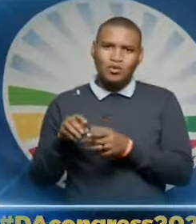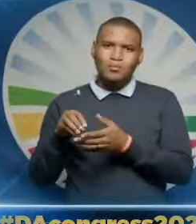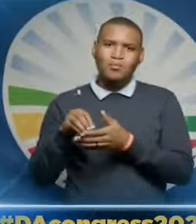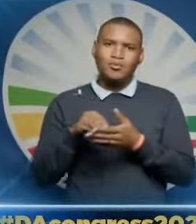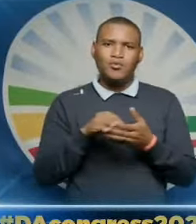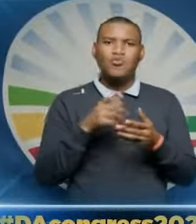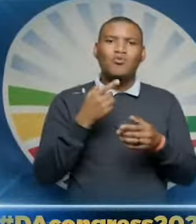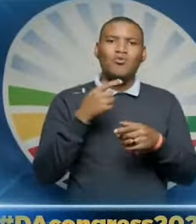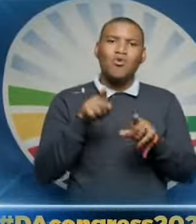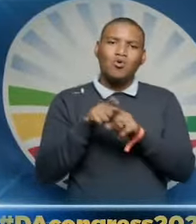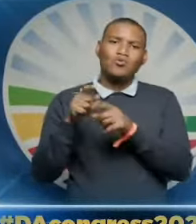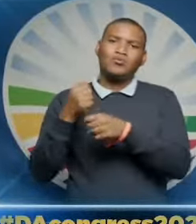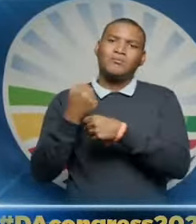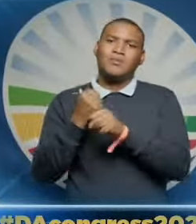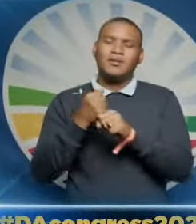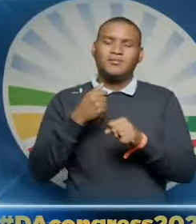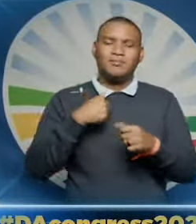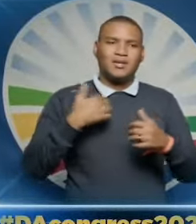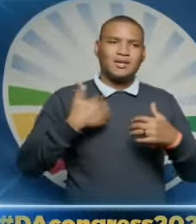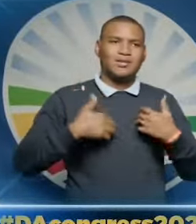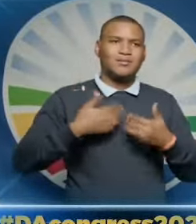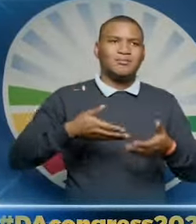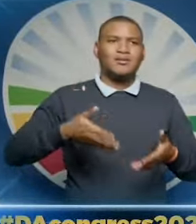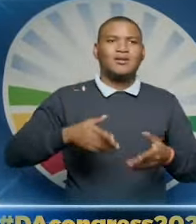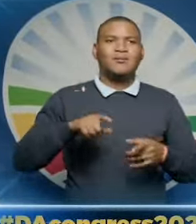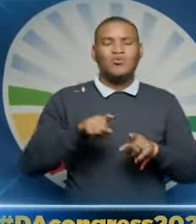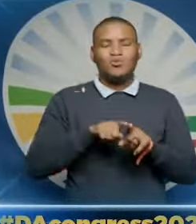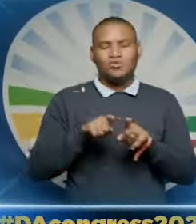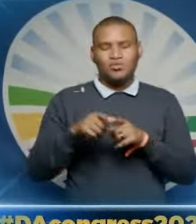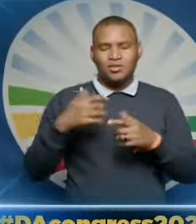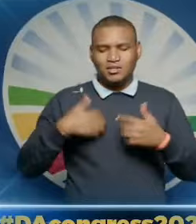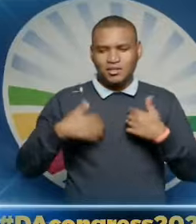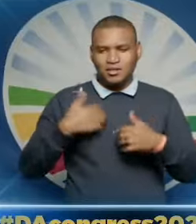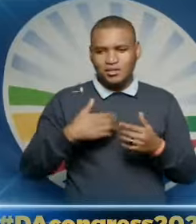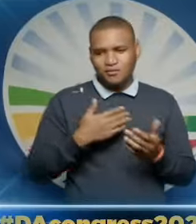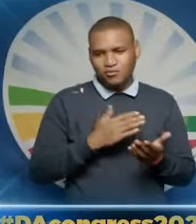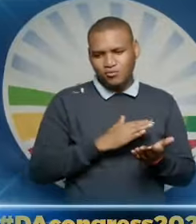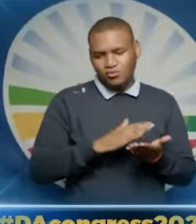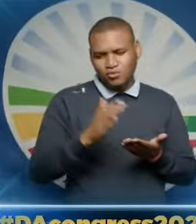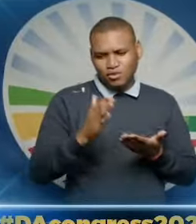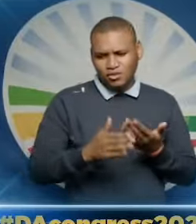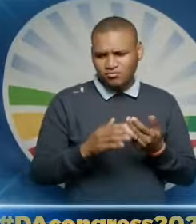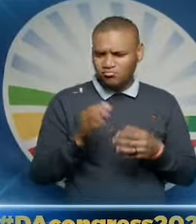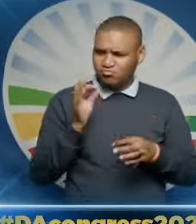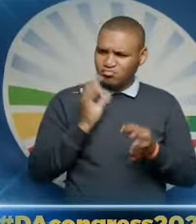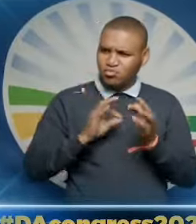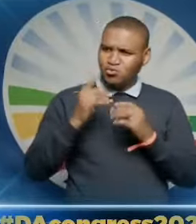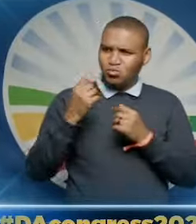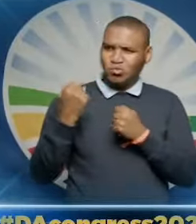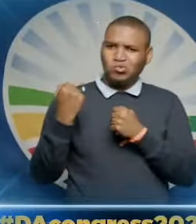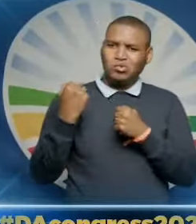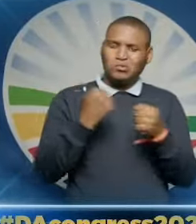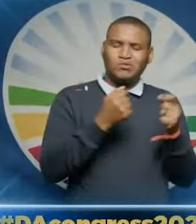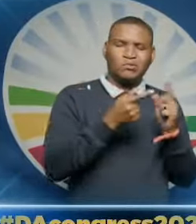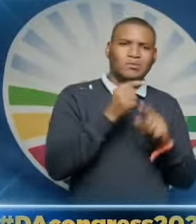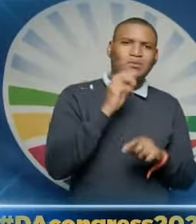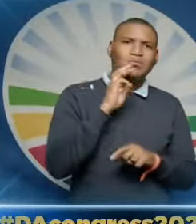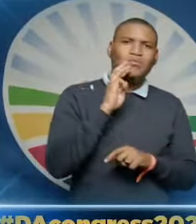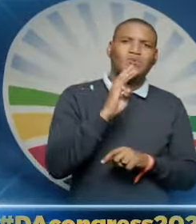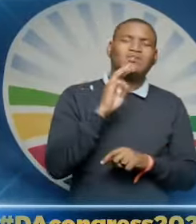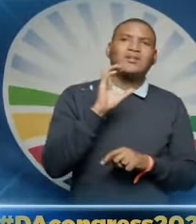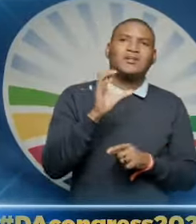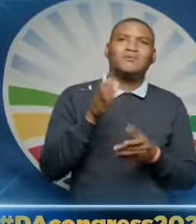excited about being here, and I'm very excited for the rest of the weekend. Tammy, tell me, you traveled all the way from the Western Cape to